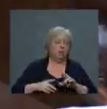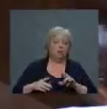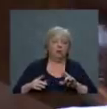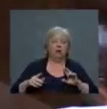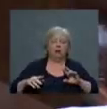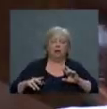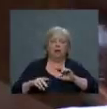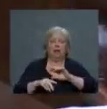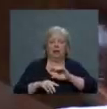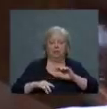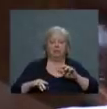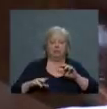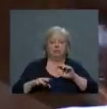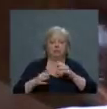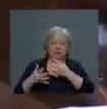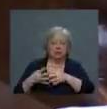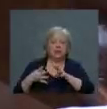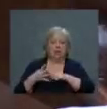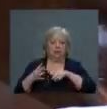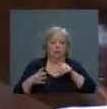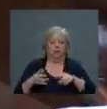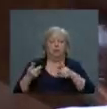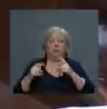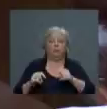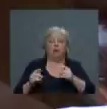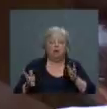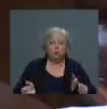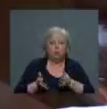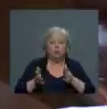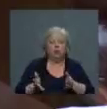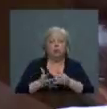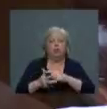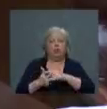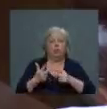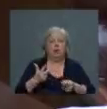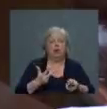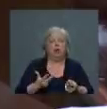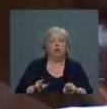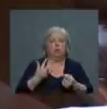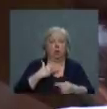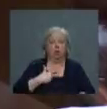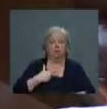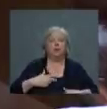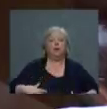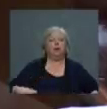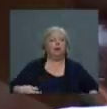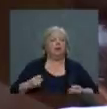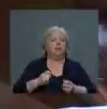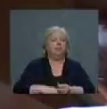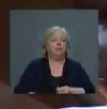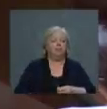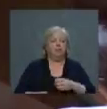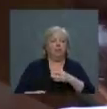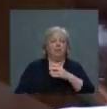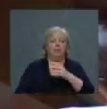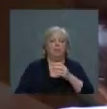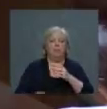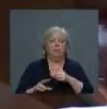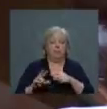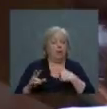set this up to go ahead and try to get them to come, and at least it has heightened the issue, I hope.